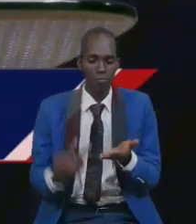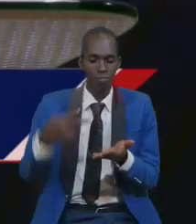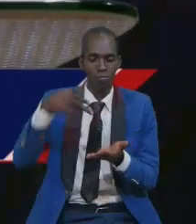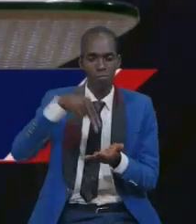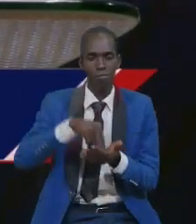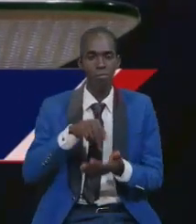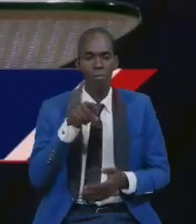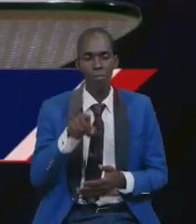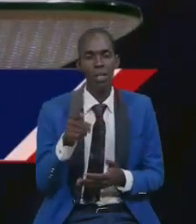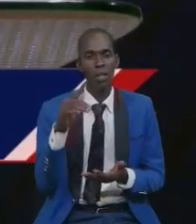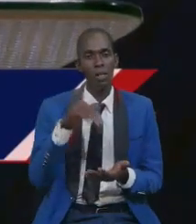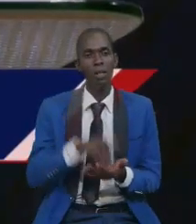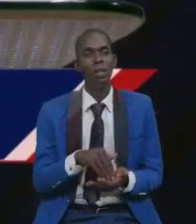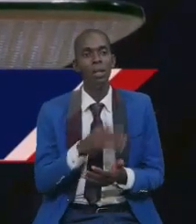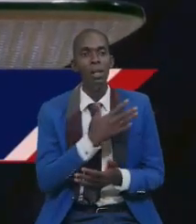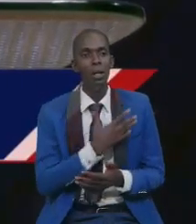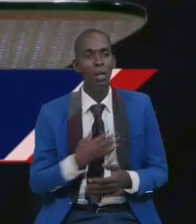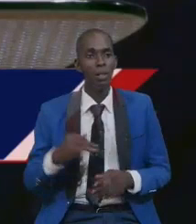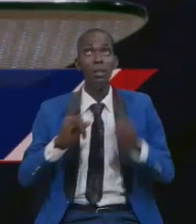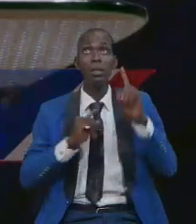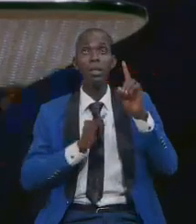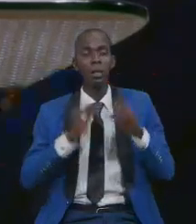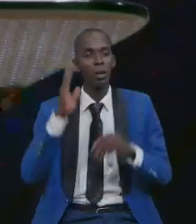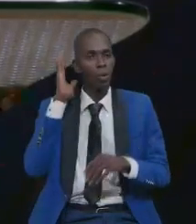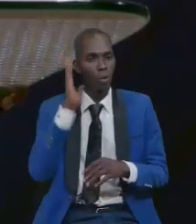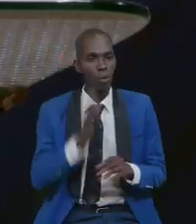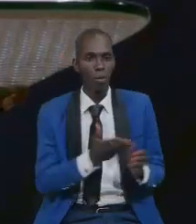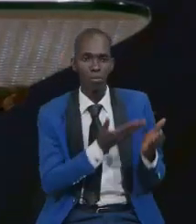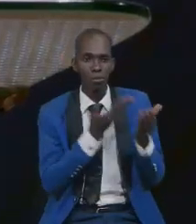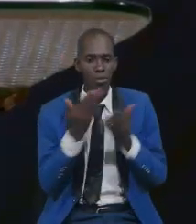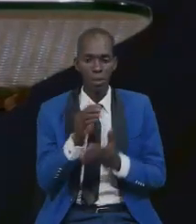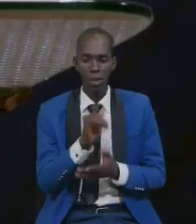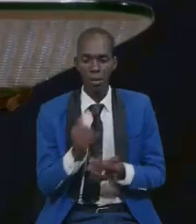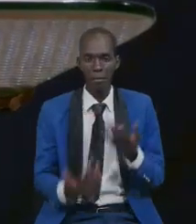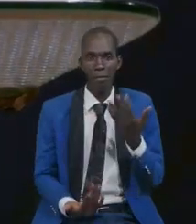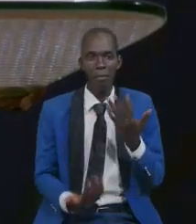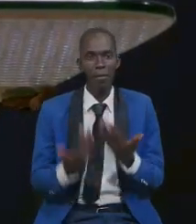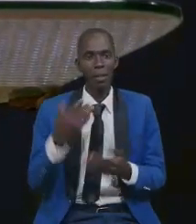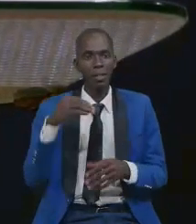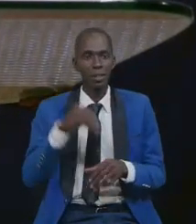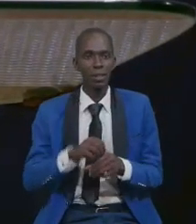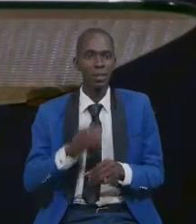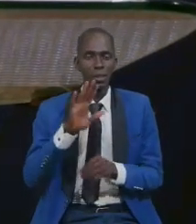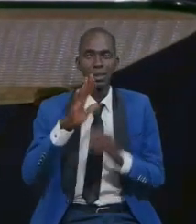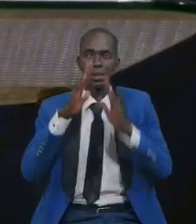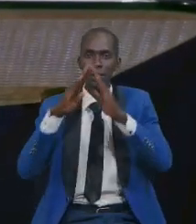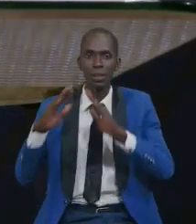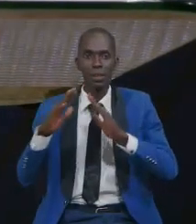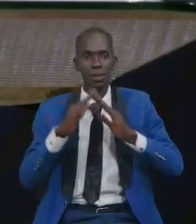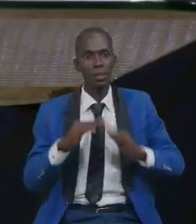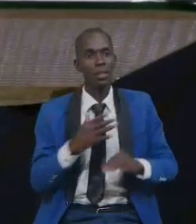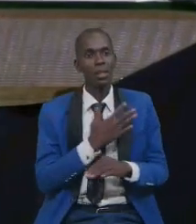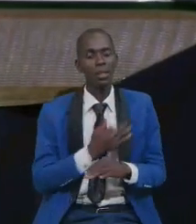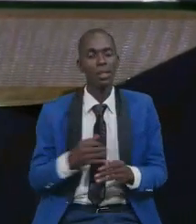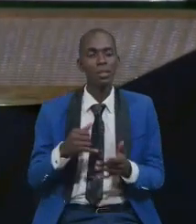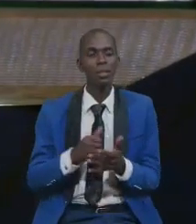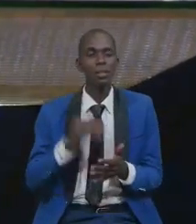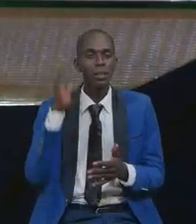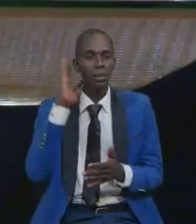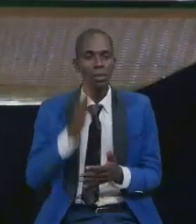him up. And I will kindle a fire in his cities, and it